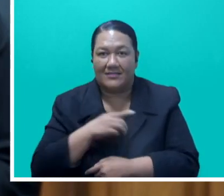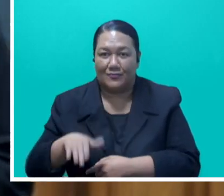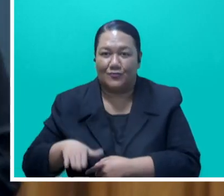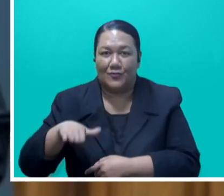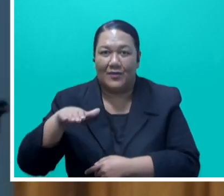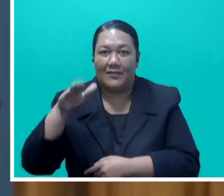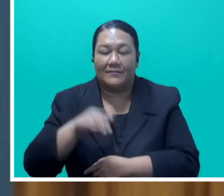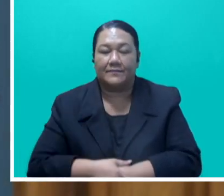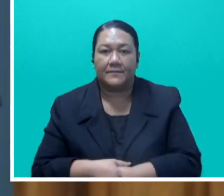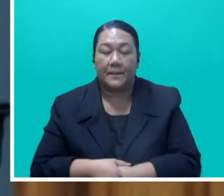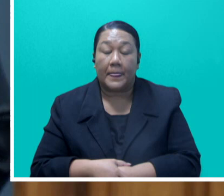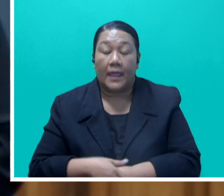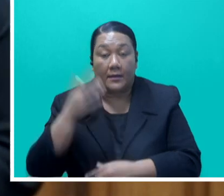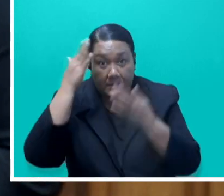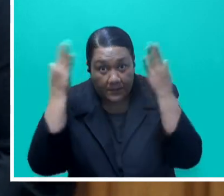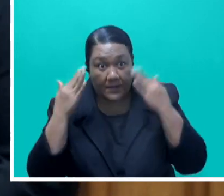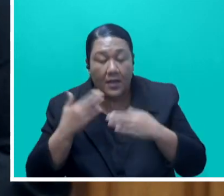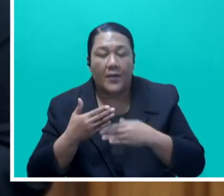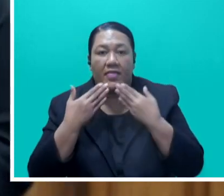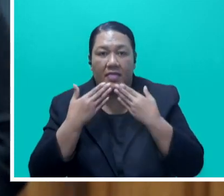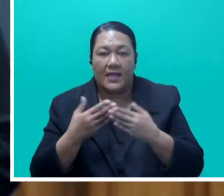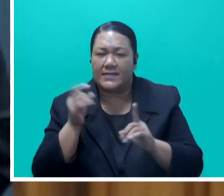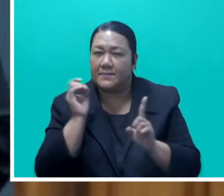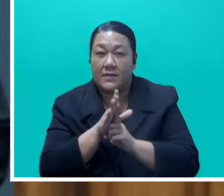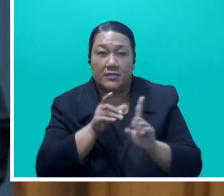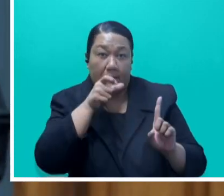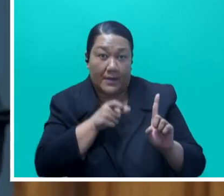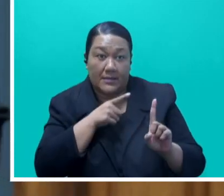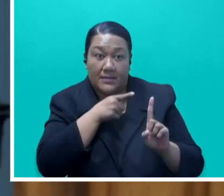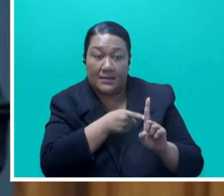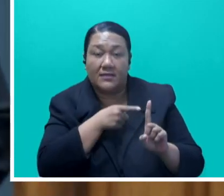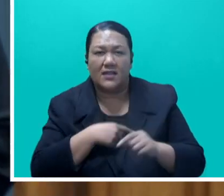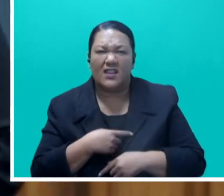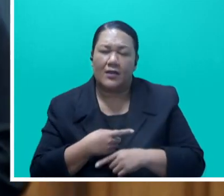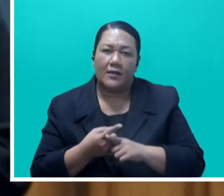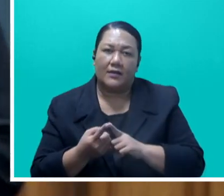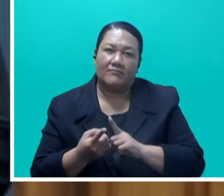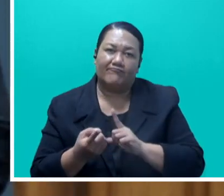sir, I wish to thank a special person who recently passed,